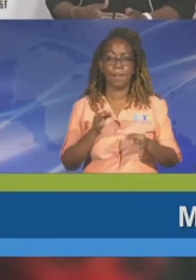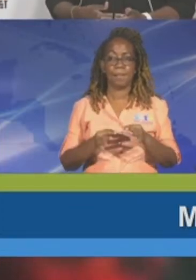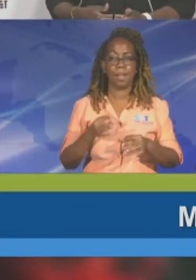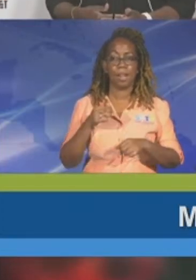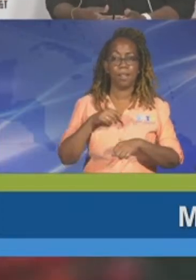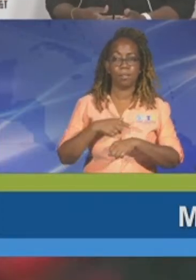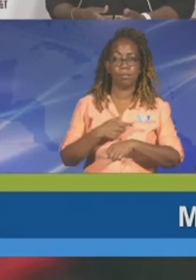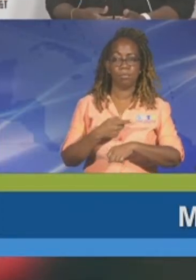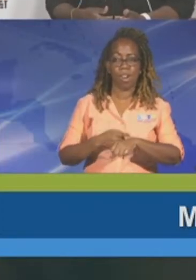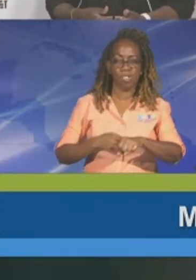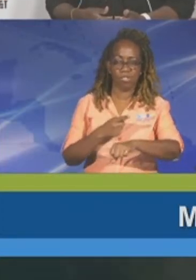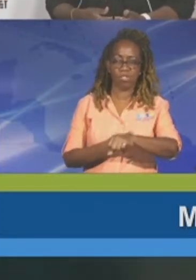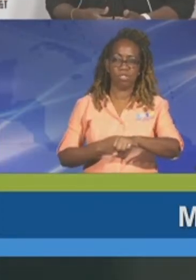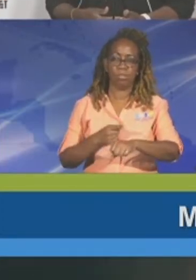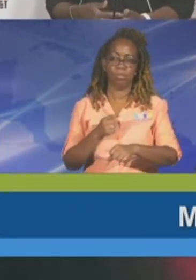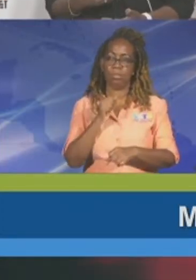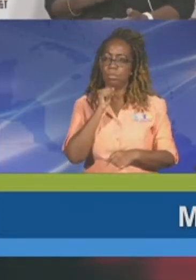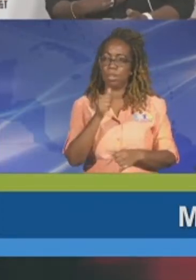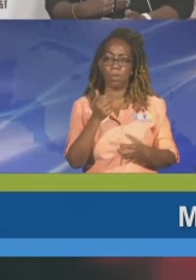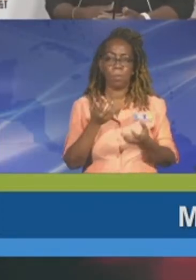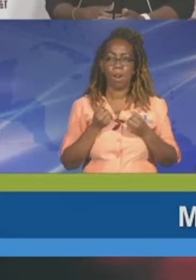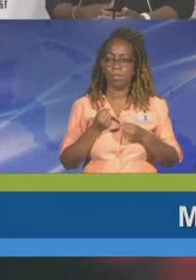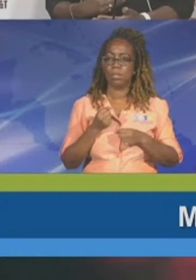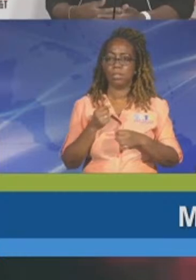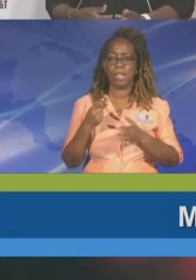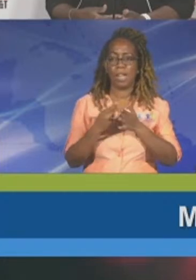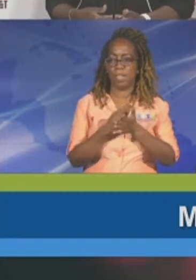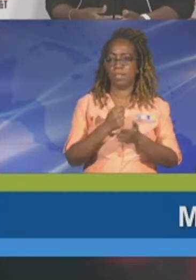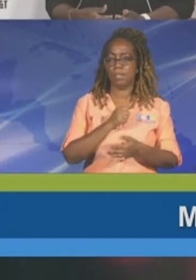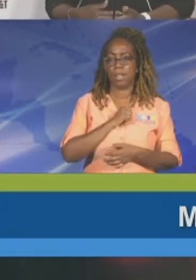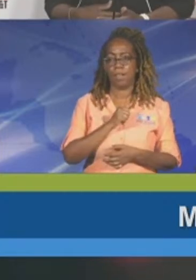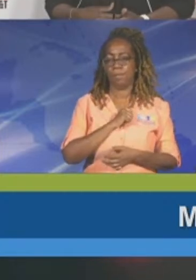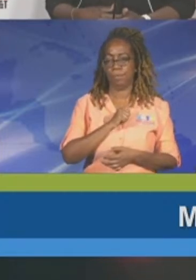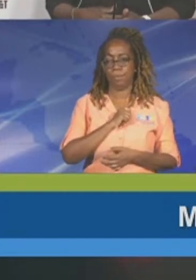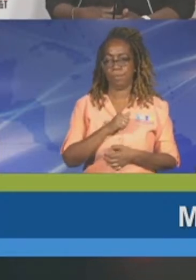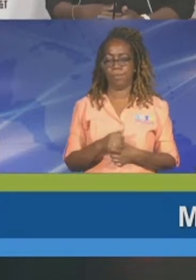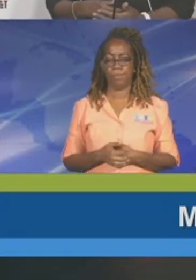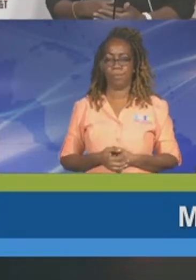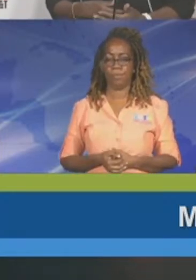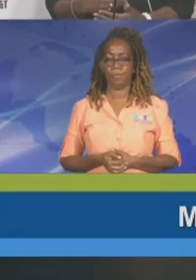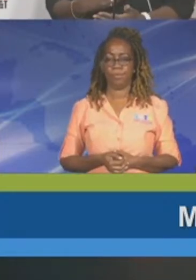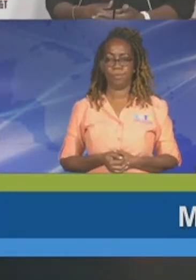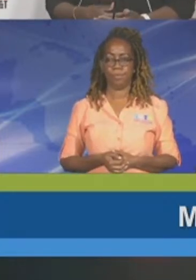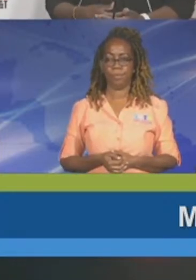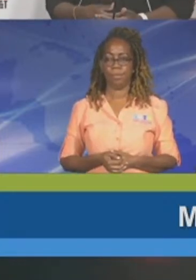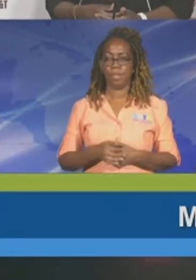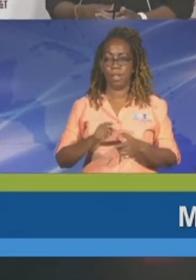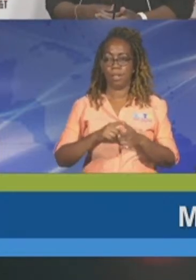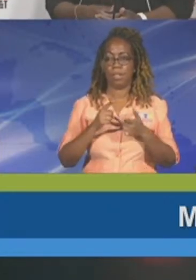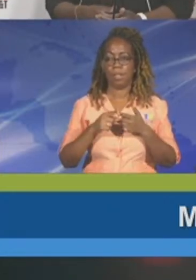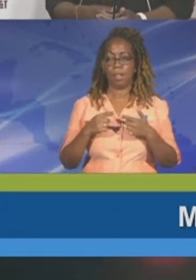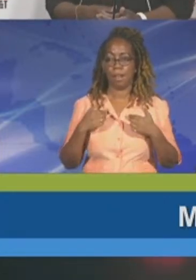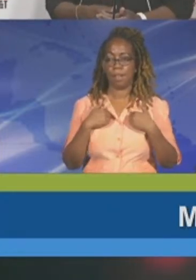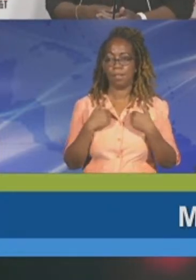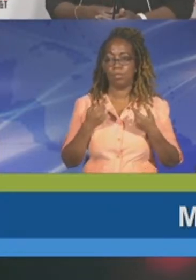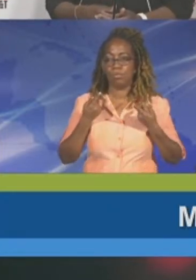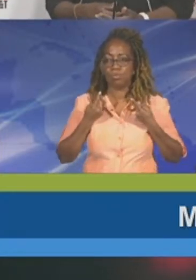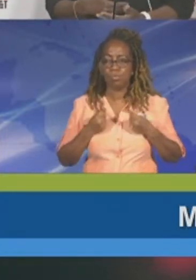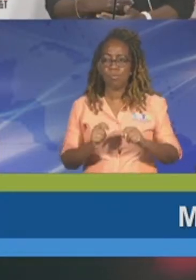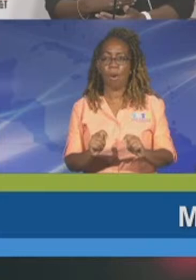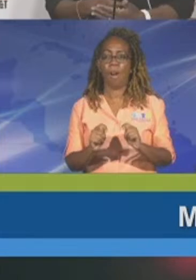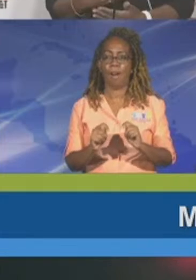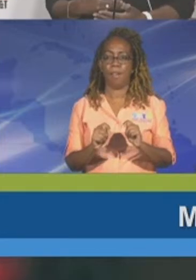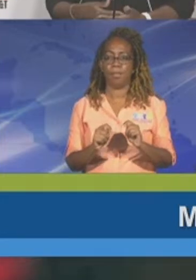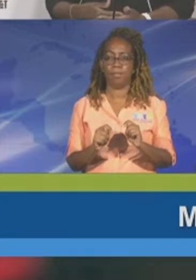intent at that precise point in time is not to die. And then we have actual attempted suicides,